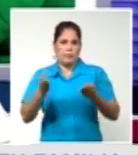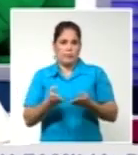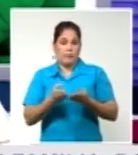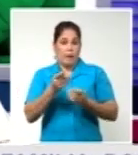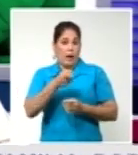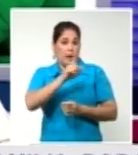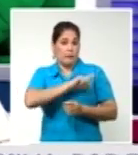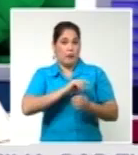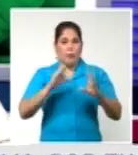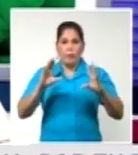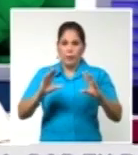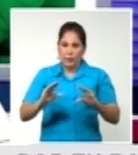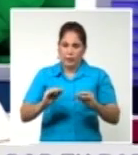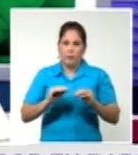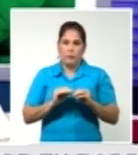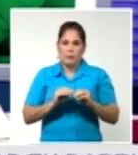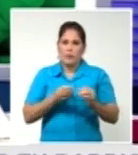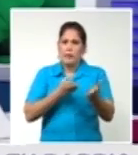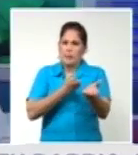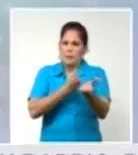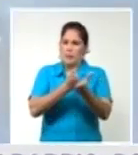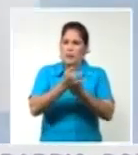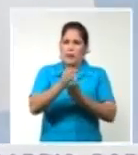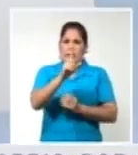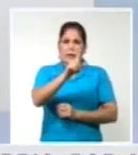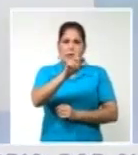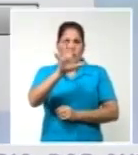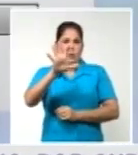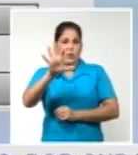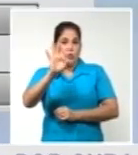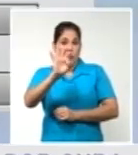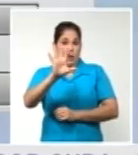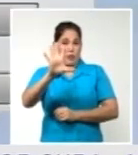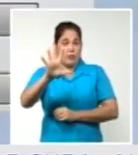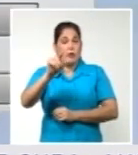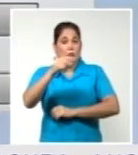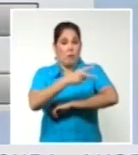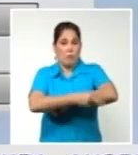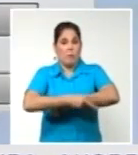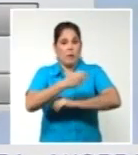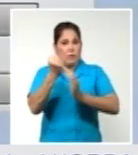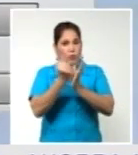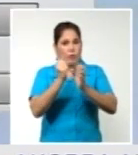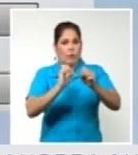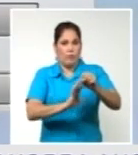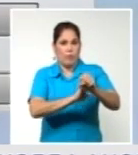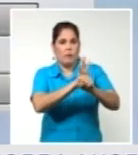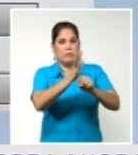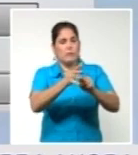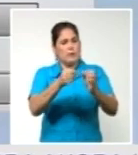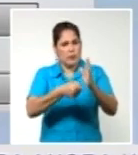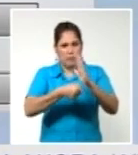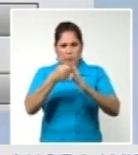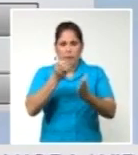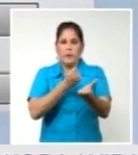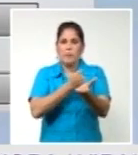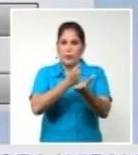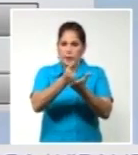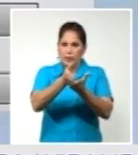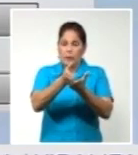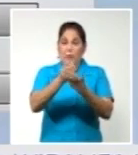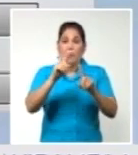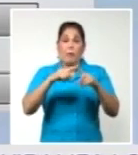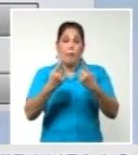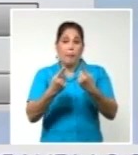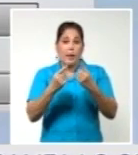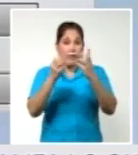Now we are going to turn our attention to the world. As of yesterday, COVID-19 continues to be present in the